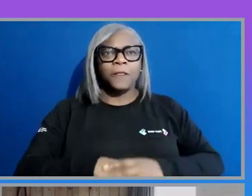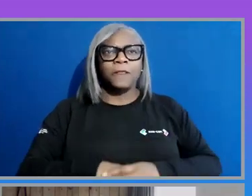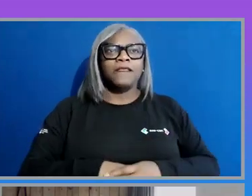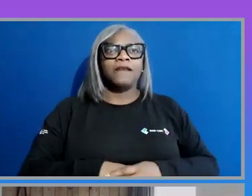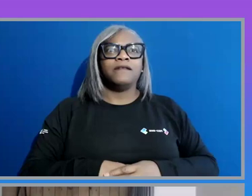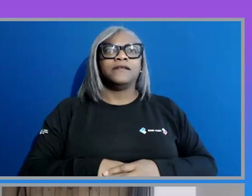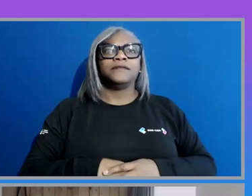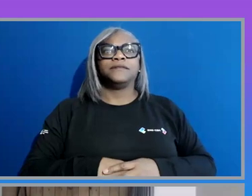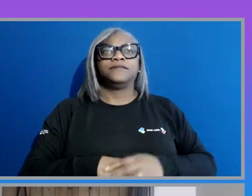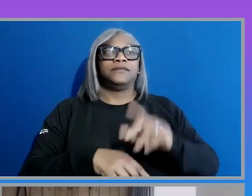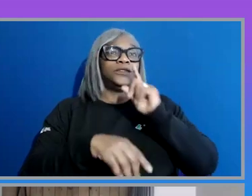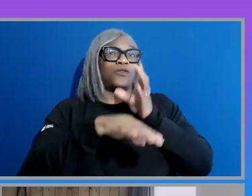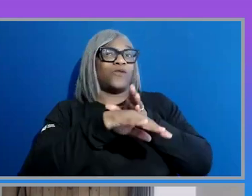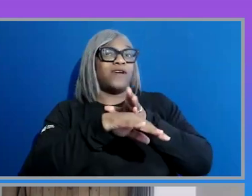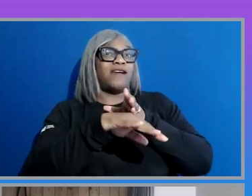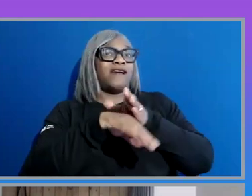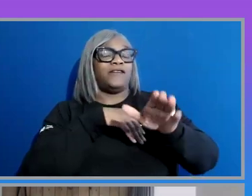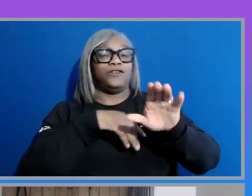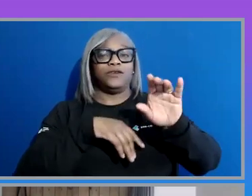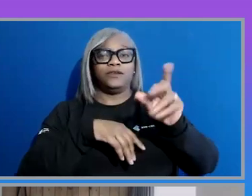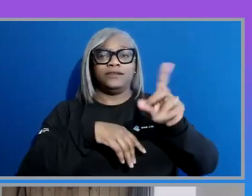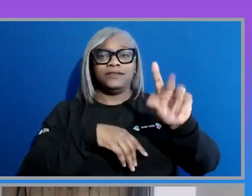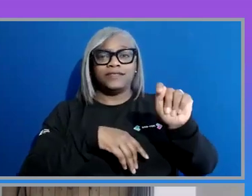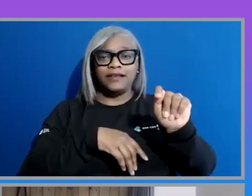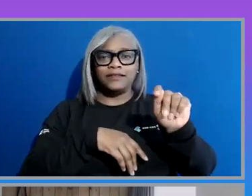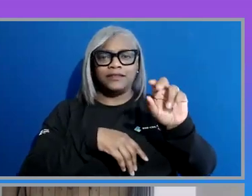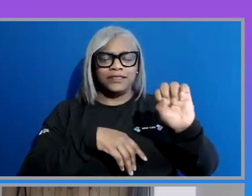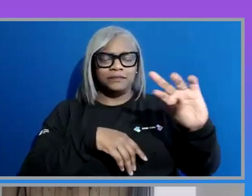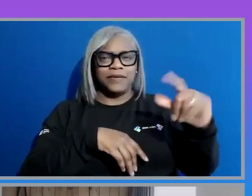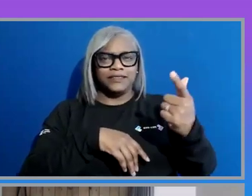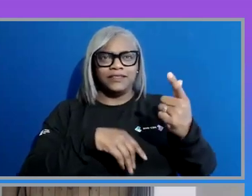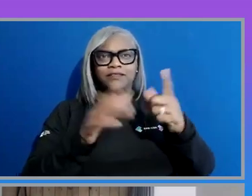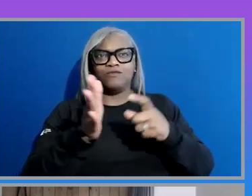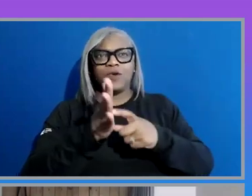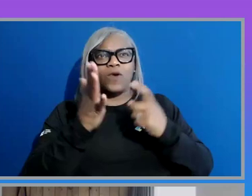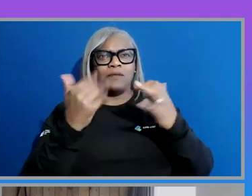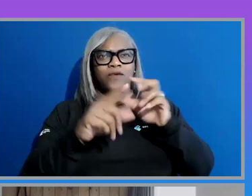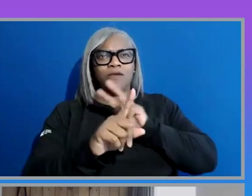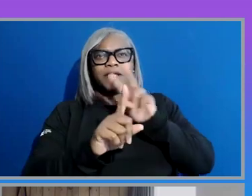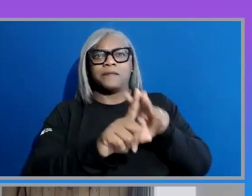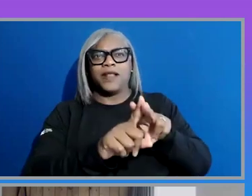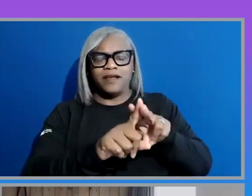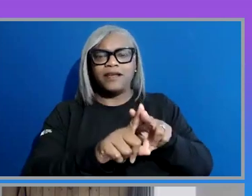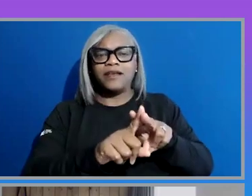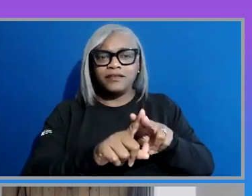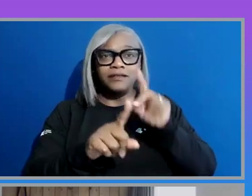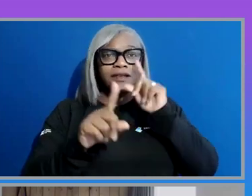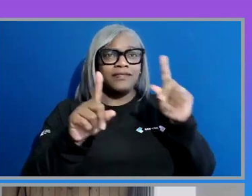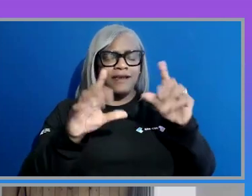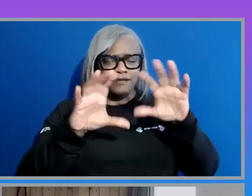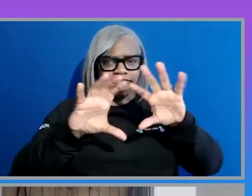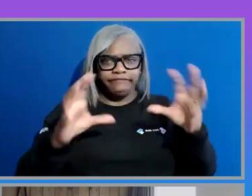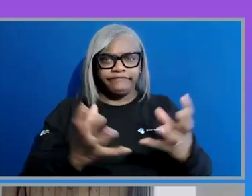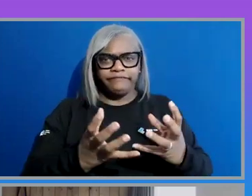even after the text spacing requirements have been applied. And the container should still